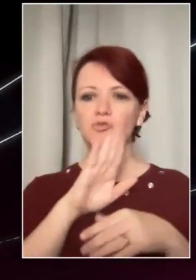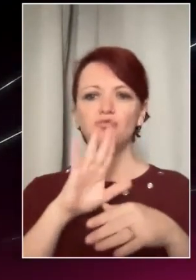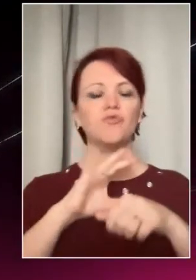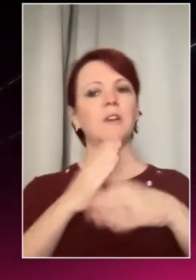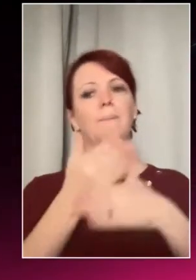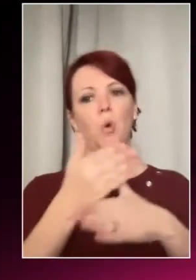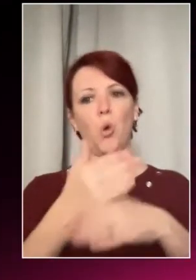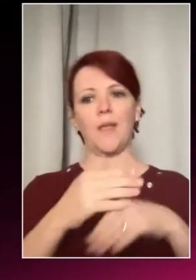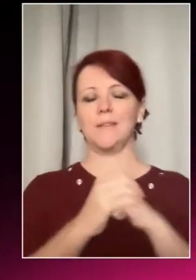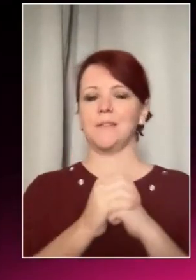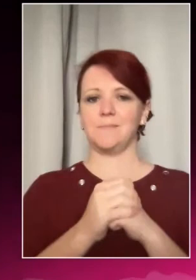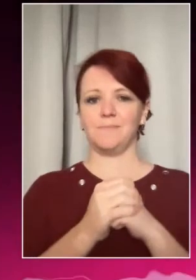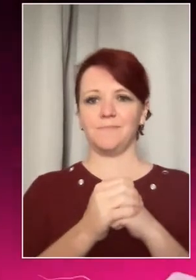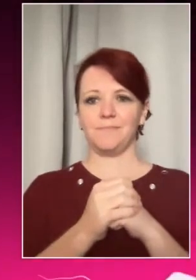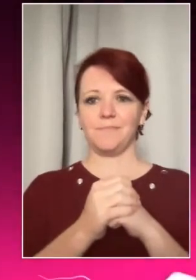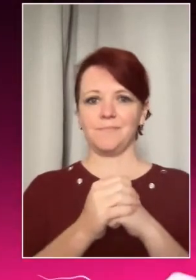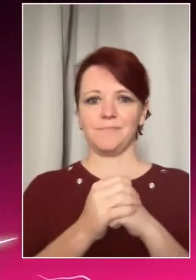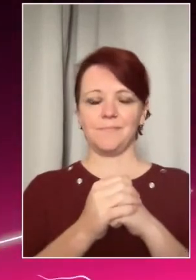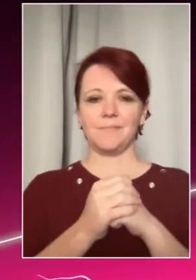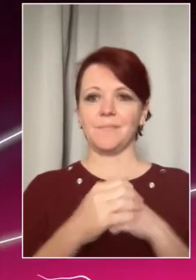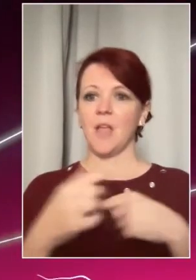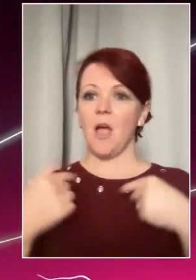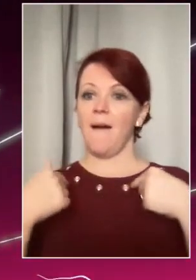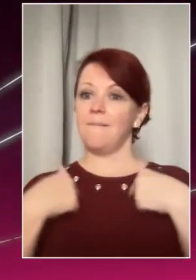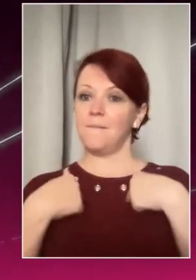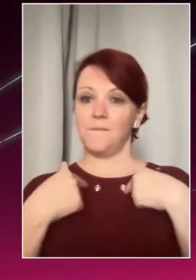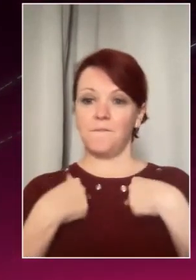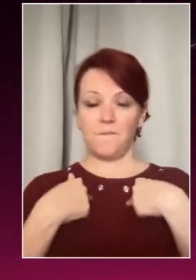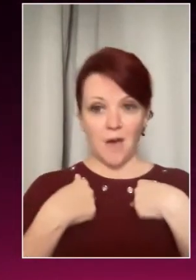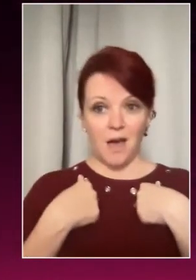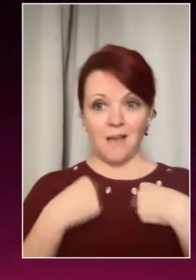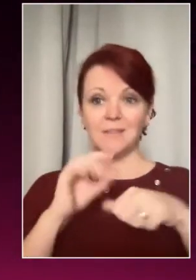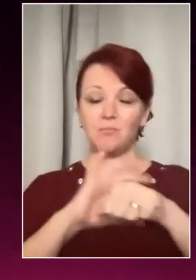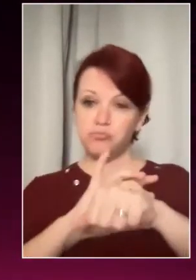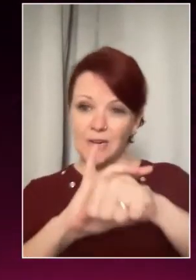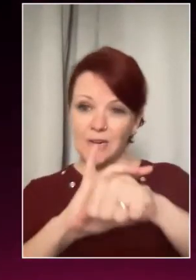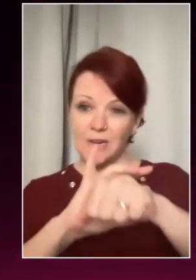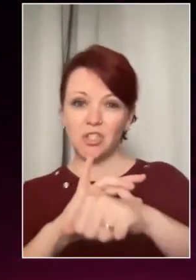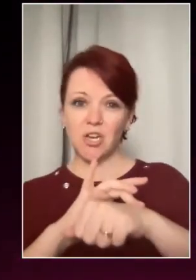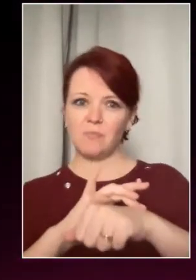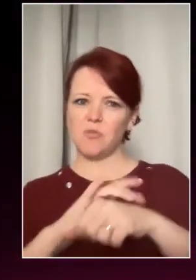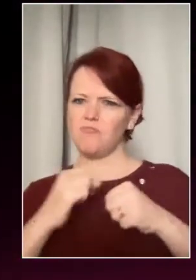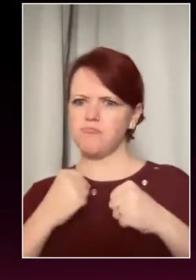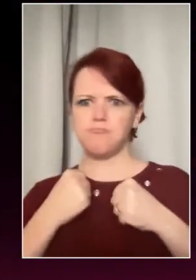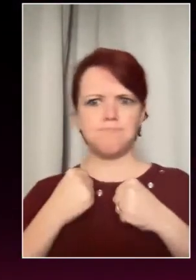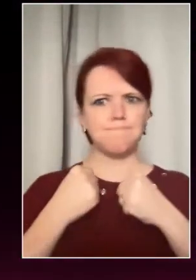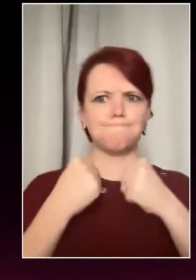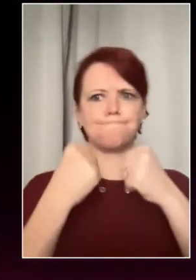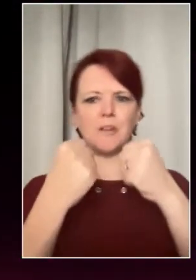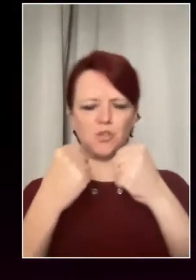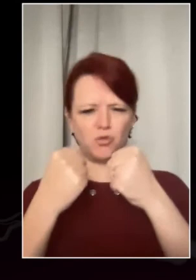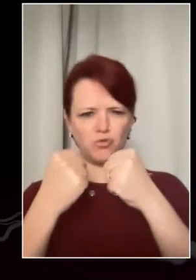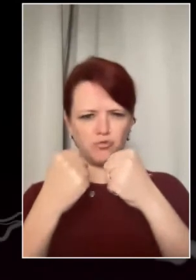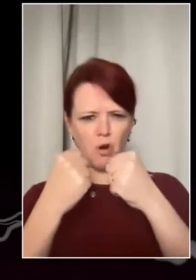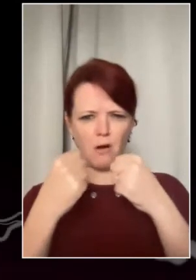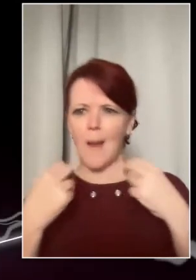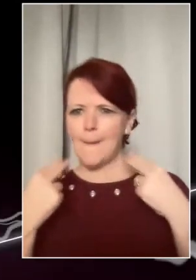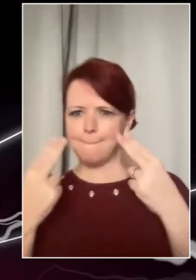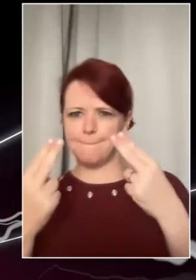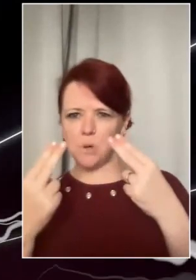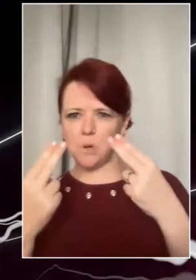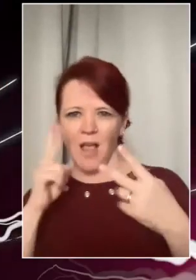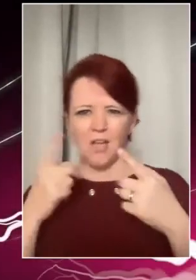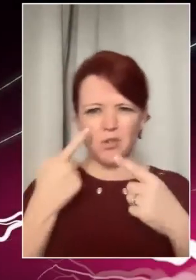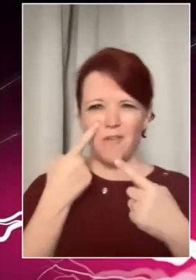For us, apprenticeships are the backbone of our strategy for attracting and developing high calibre people, including many with